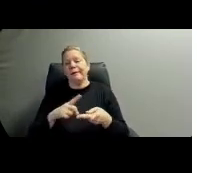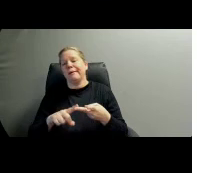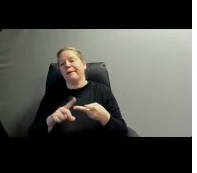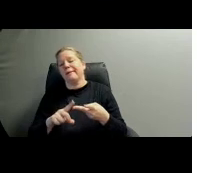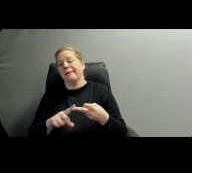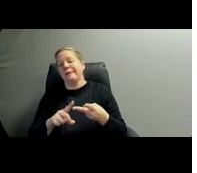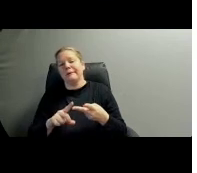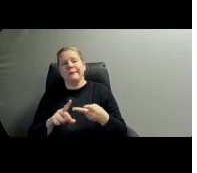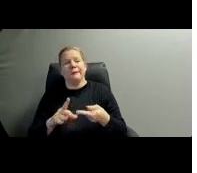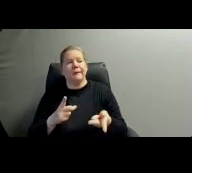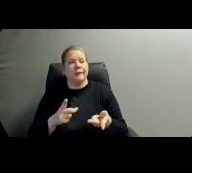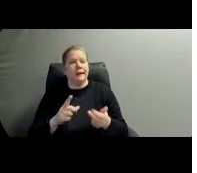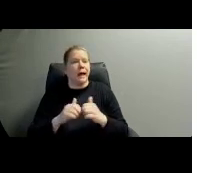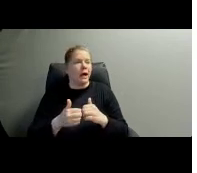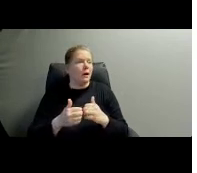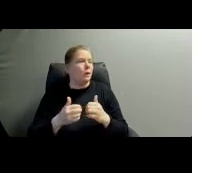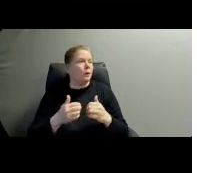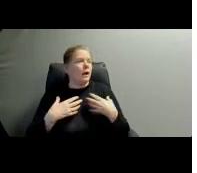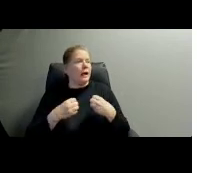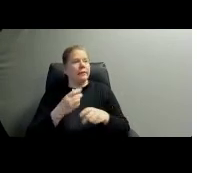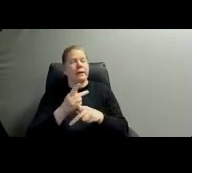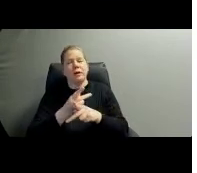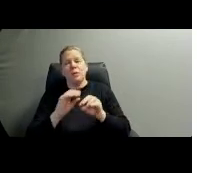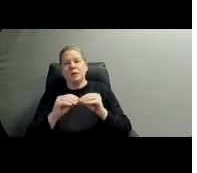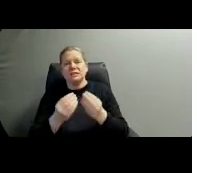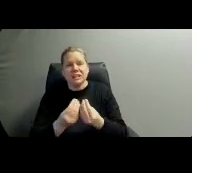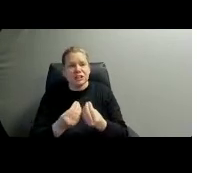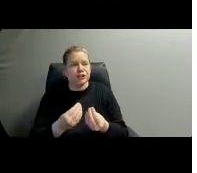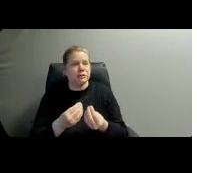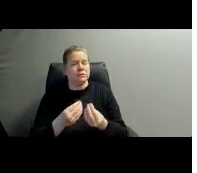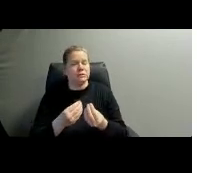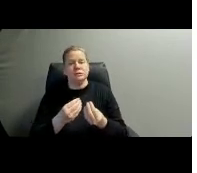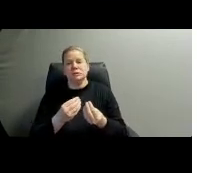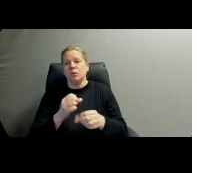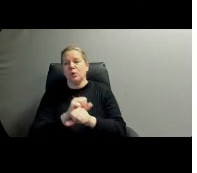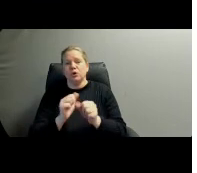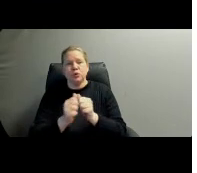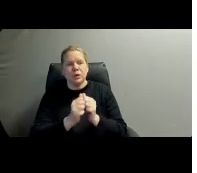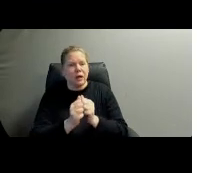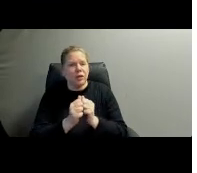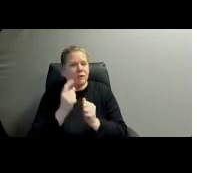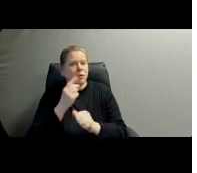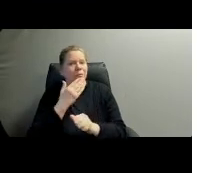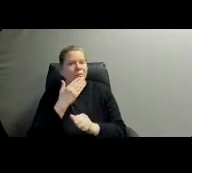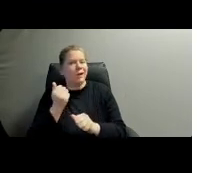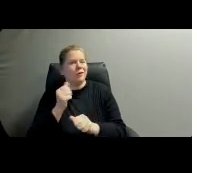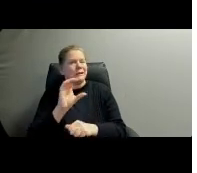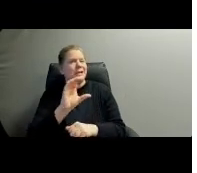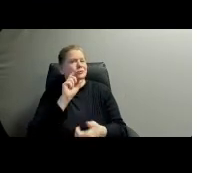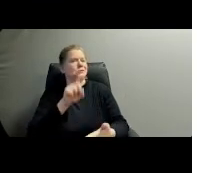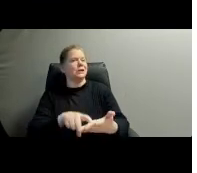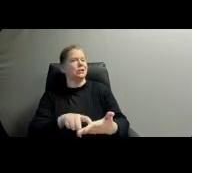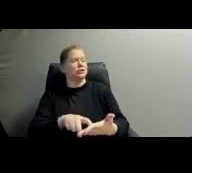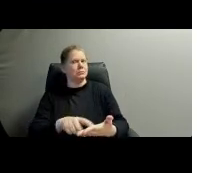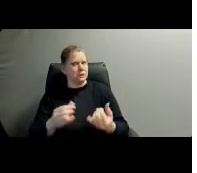healthcare organization can work together in building a better cancer detection based on images. And they are not really sharing